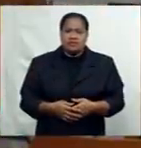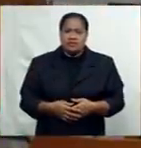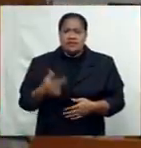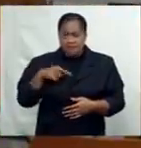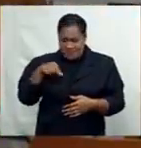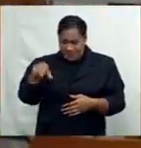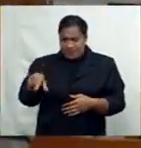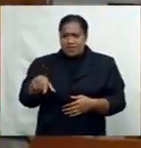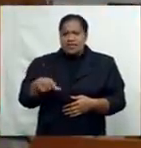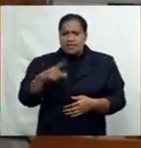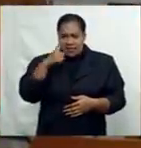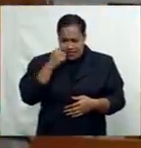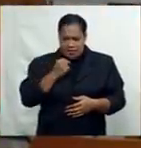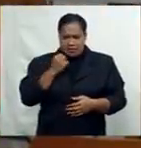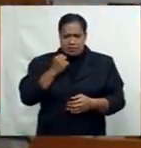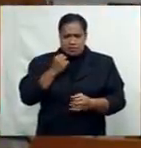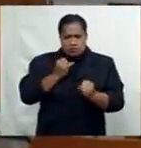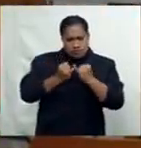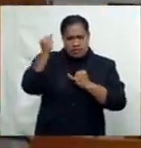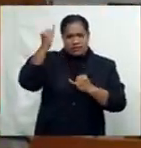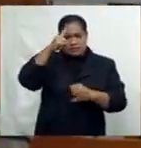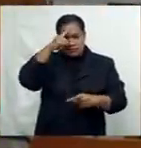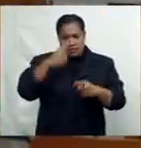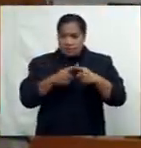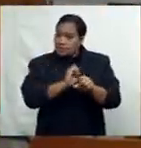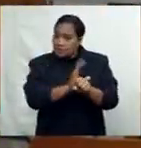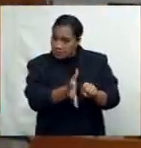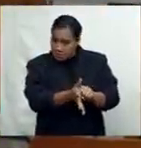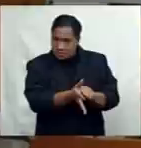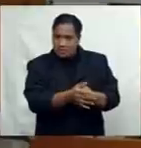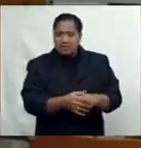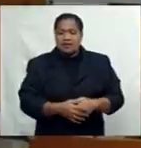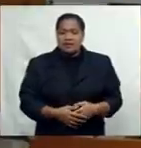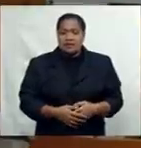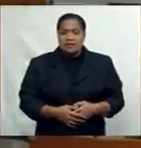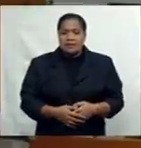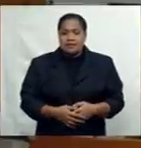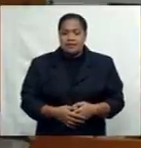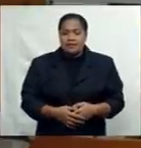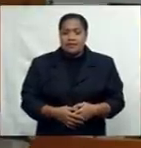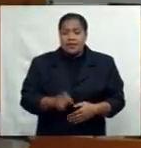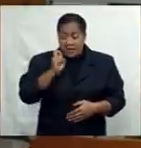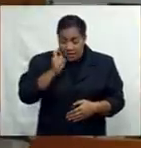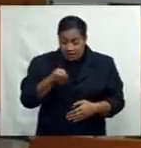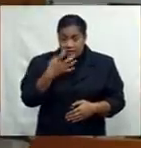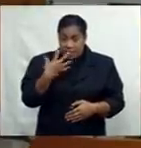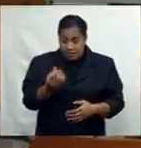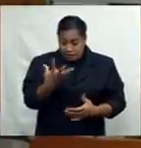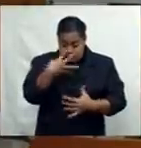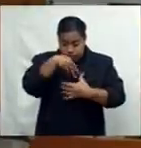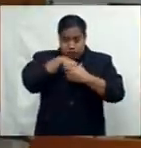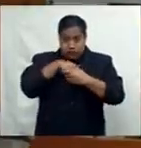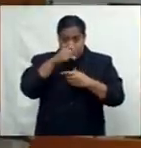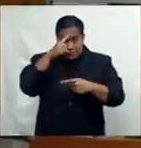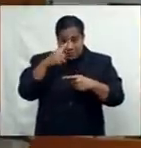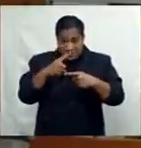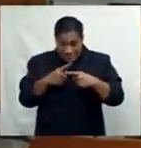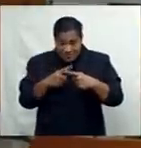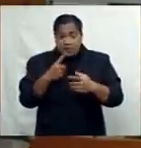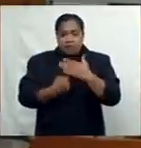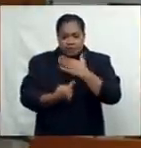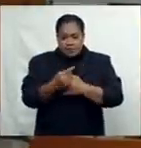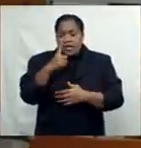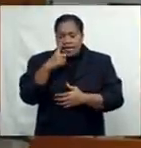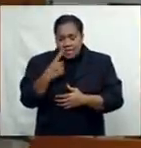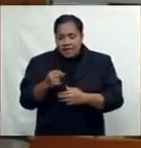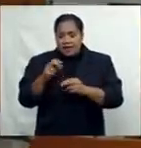risk of becoming severely ill from COVID-19. However, if they tend to develop severe COVID symptoms, they can be accompanied by a family